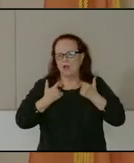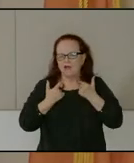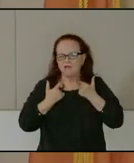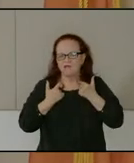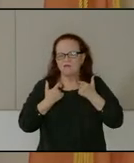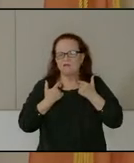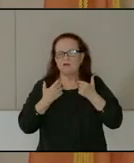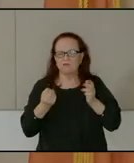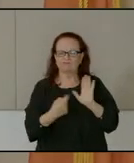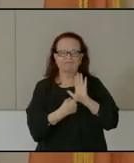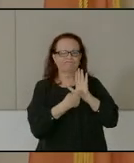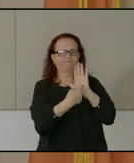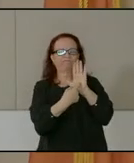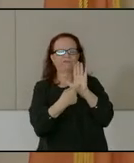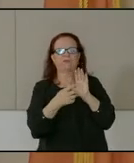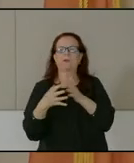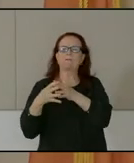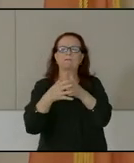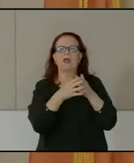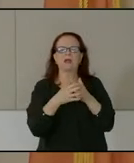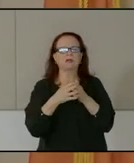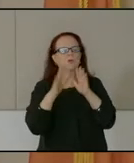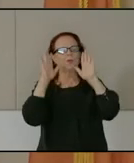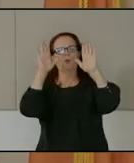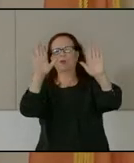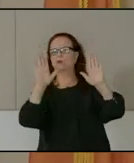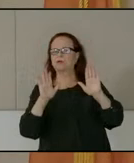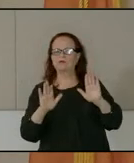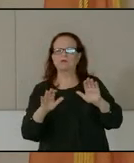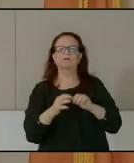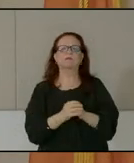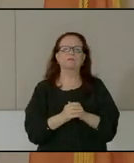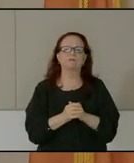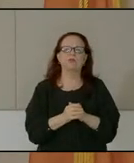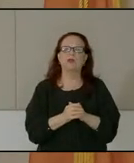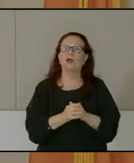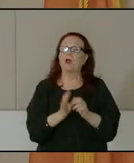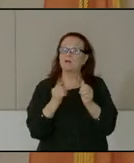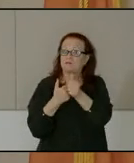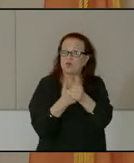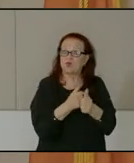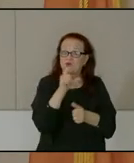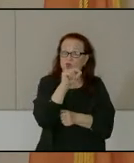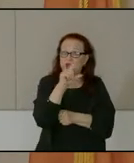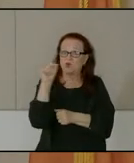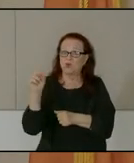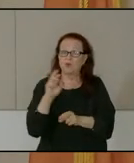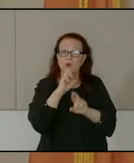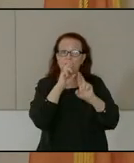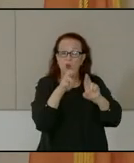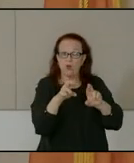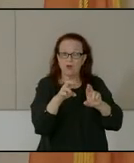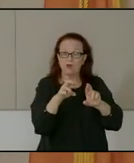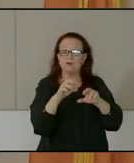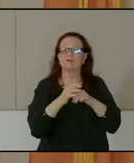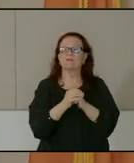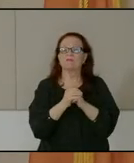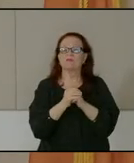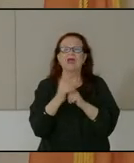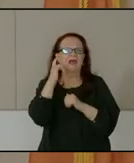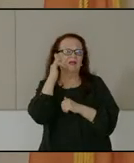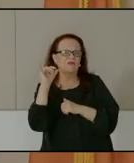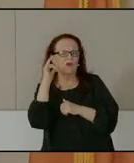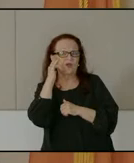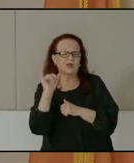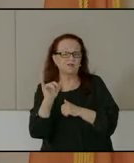to America's greatness. According to a 2020 report by the Pew Research Center,